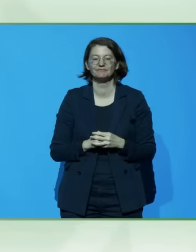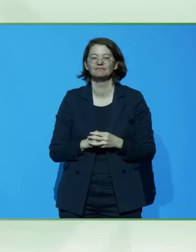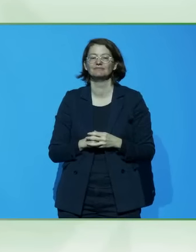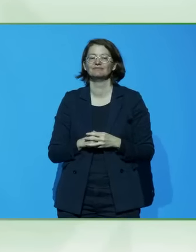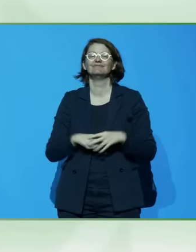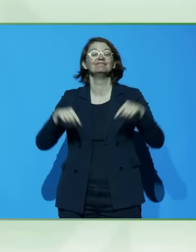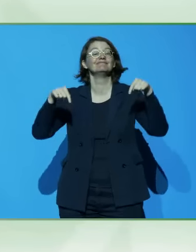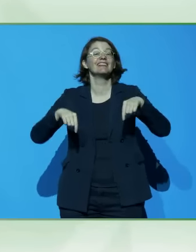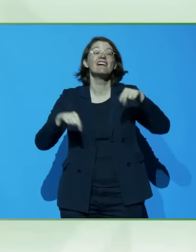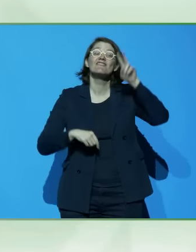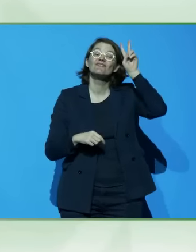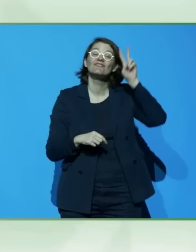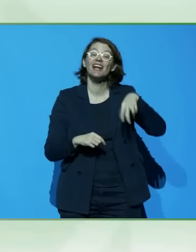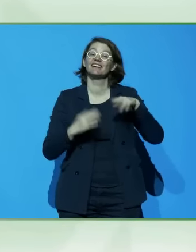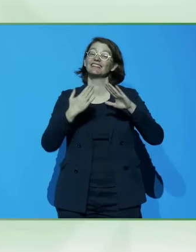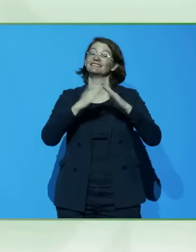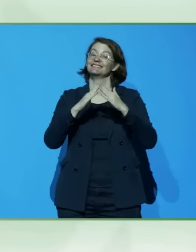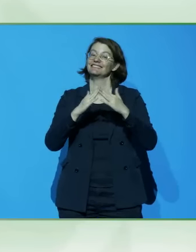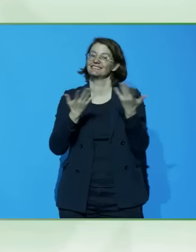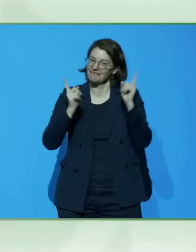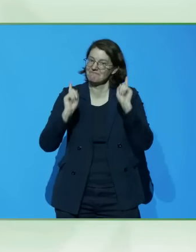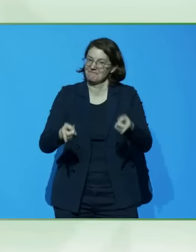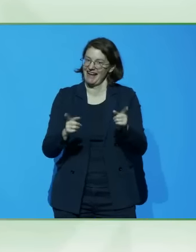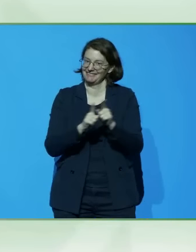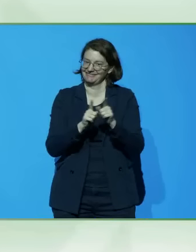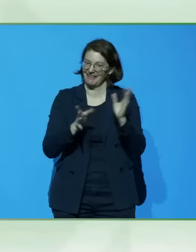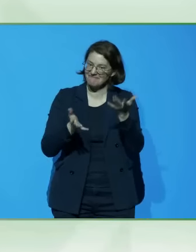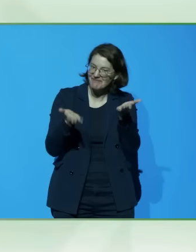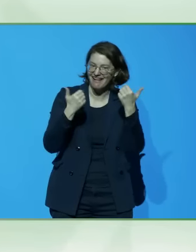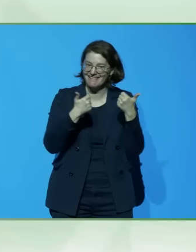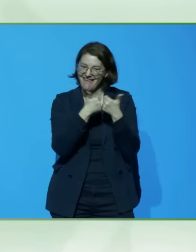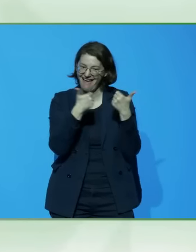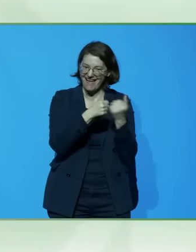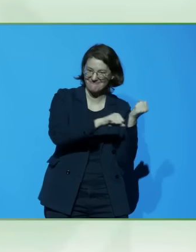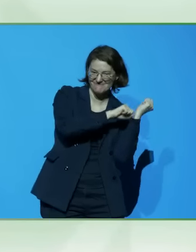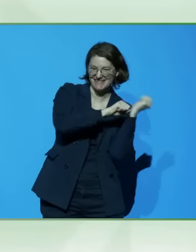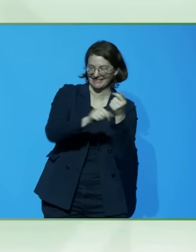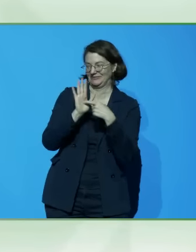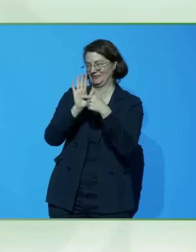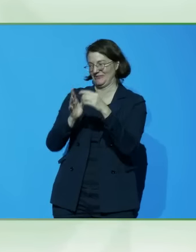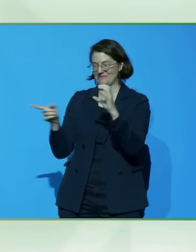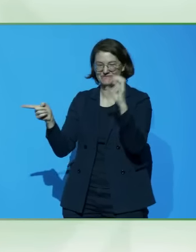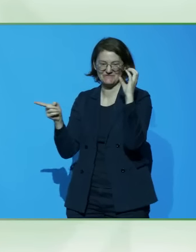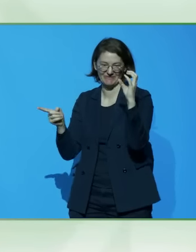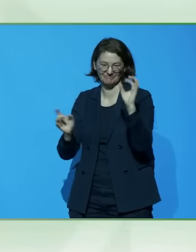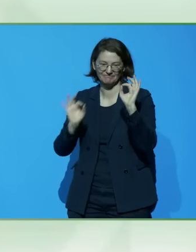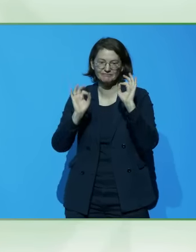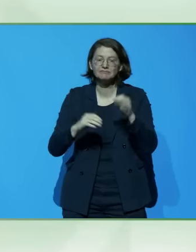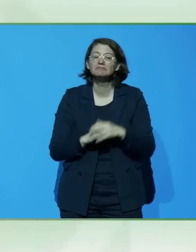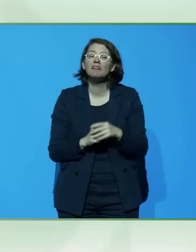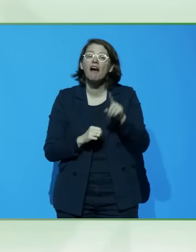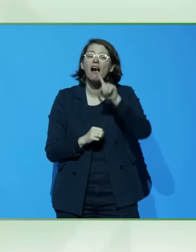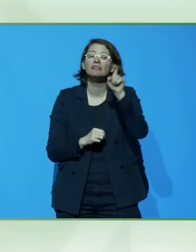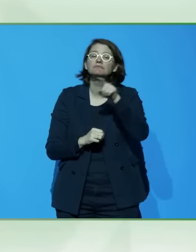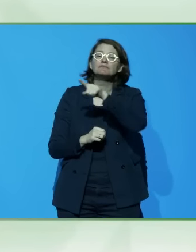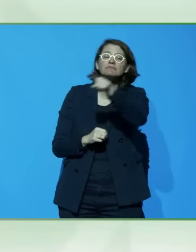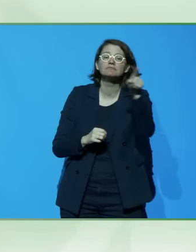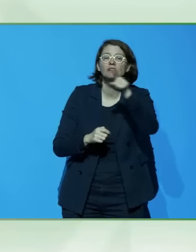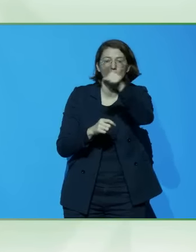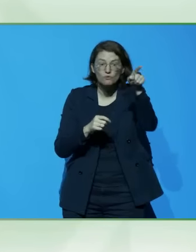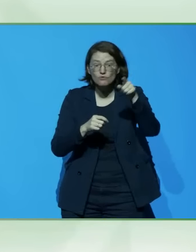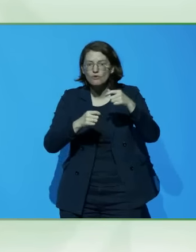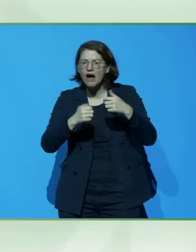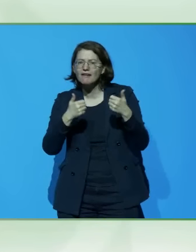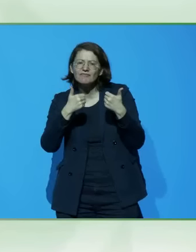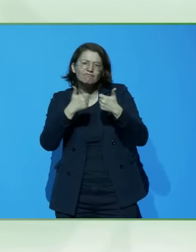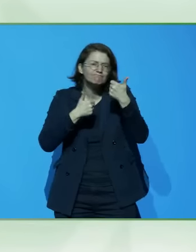you likes gaming or is a gamer? Wonderful, very little hands, which is great, because that means all of you will